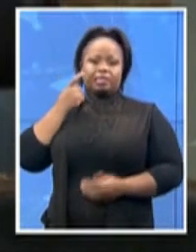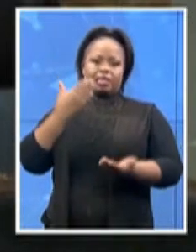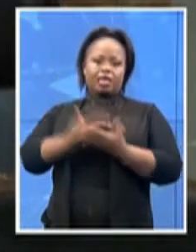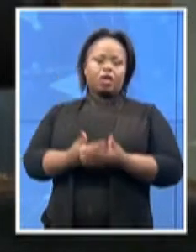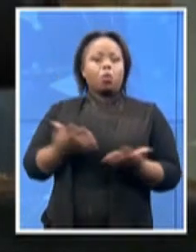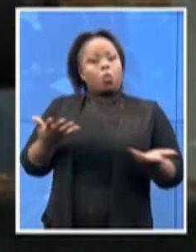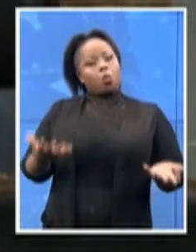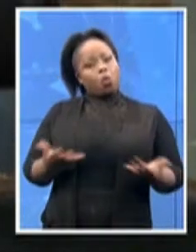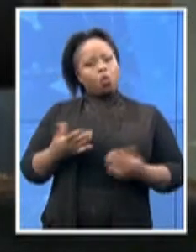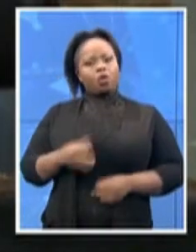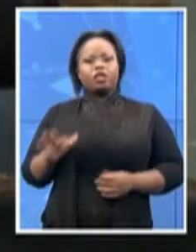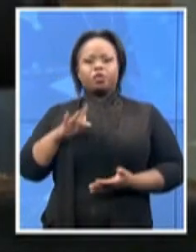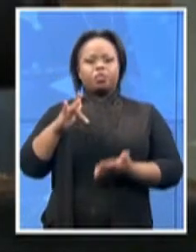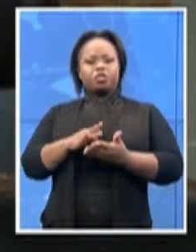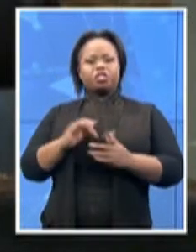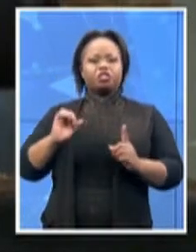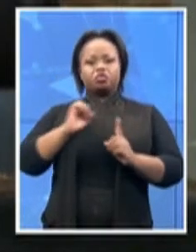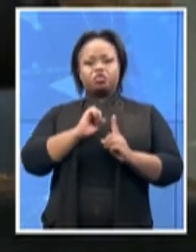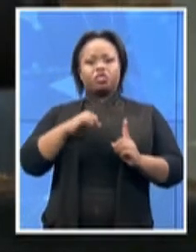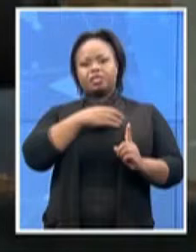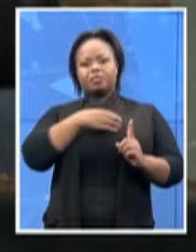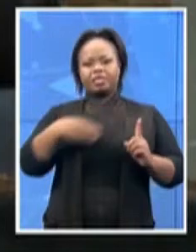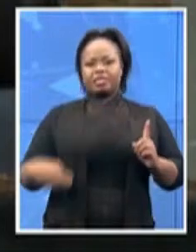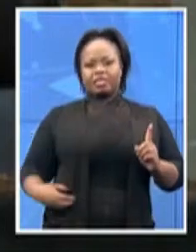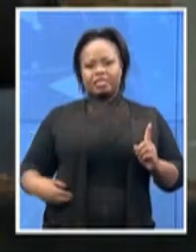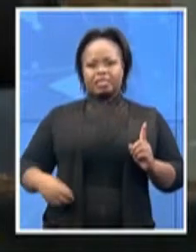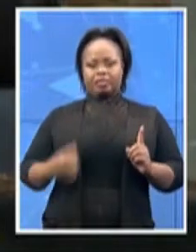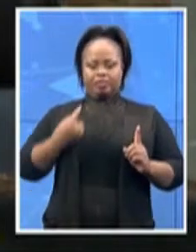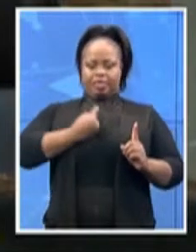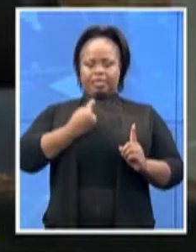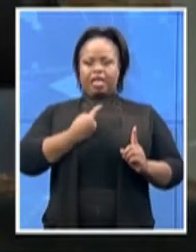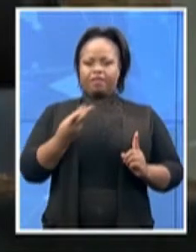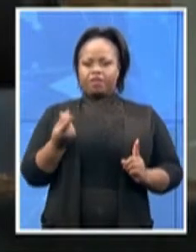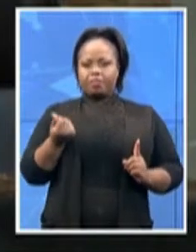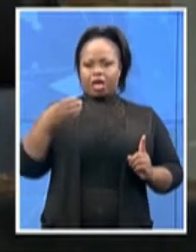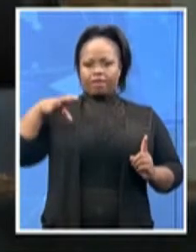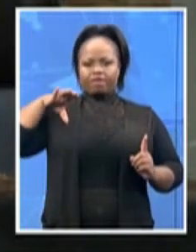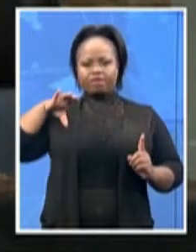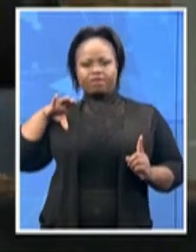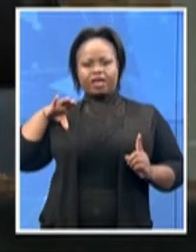through business by African Global Operations.